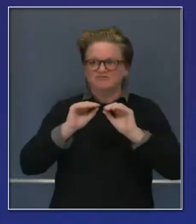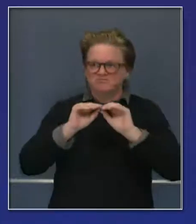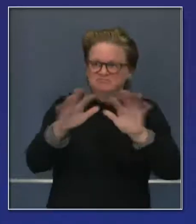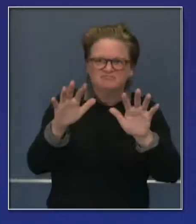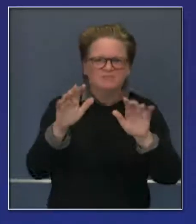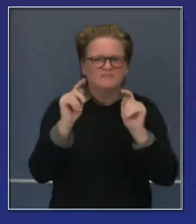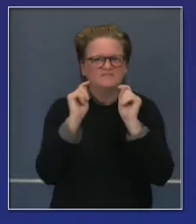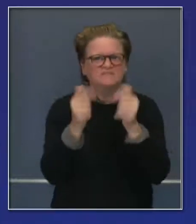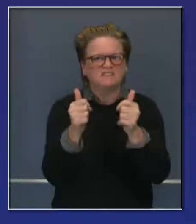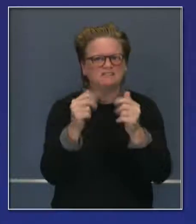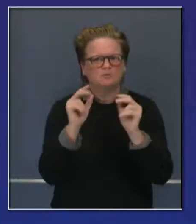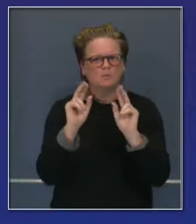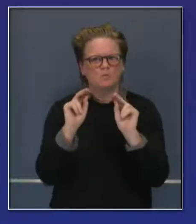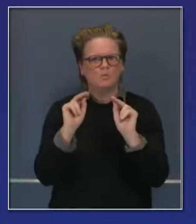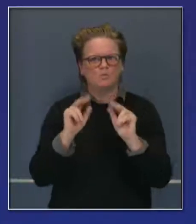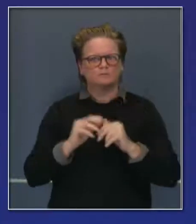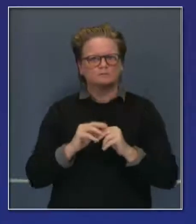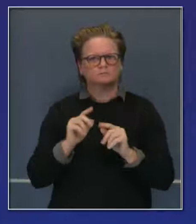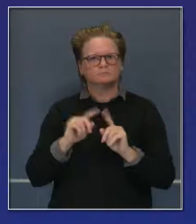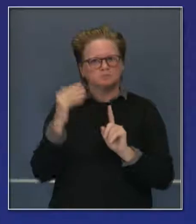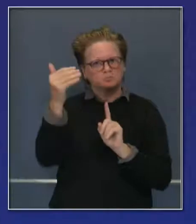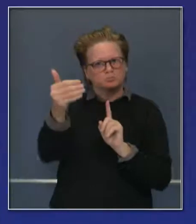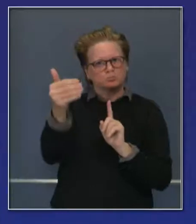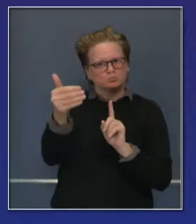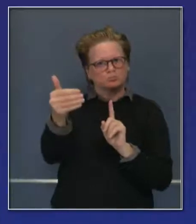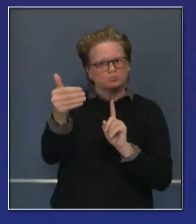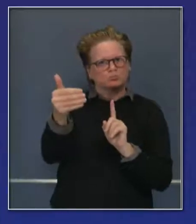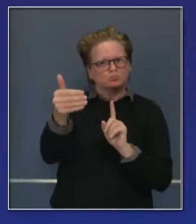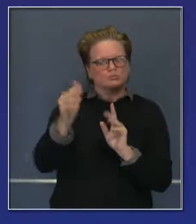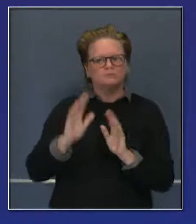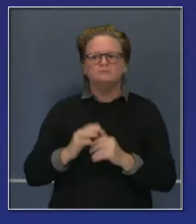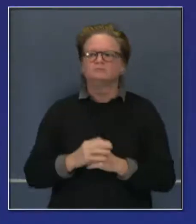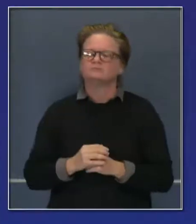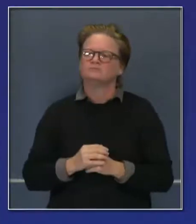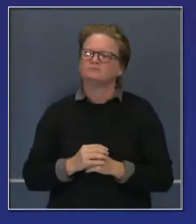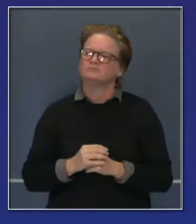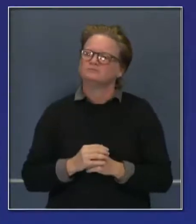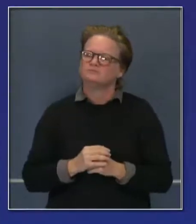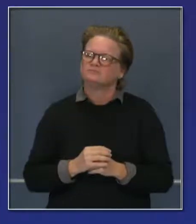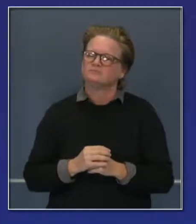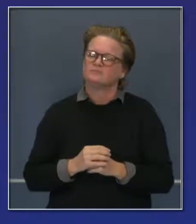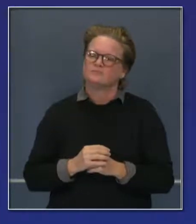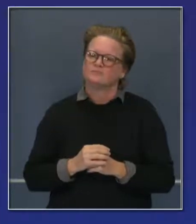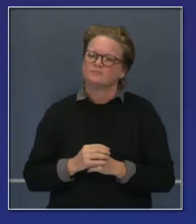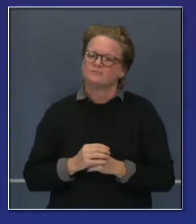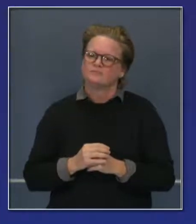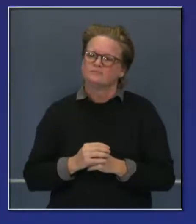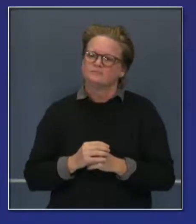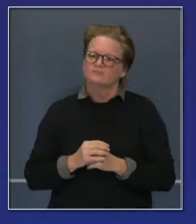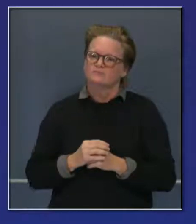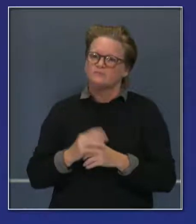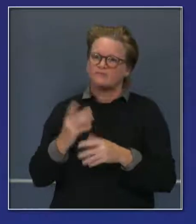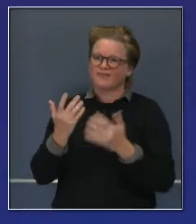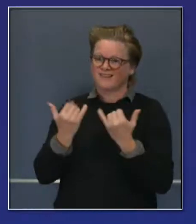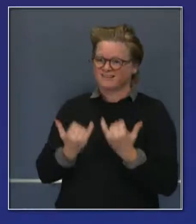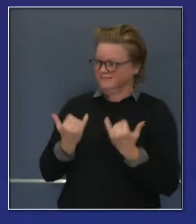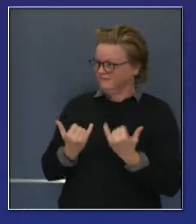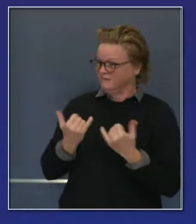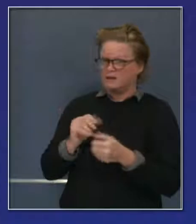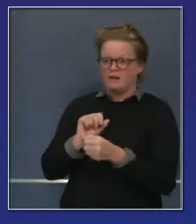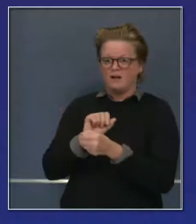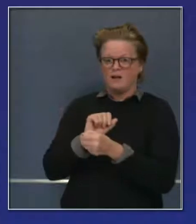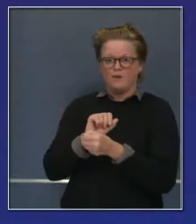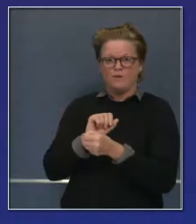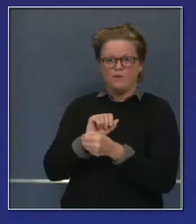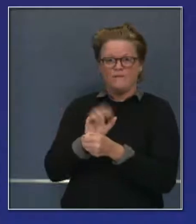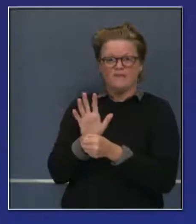let's just look forward to the reality of a second wave that is already taking shape all across the United States of